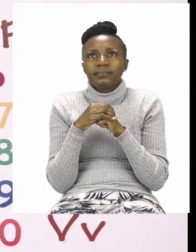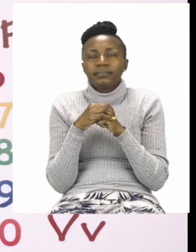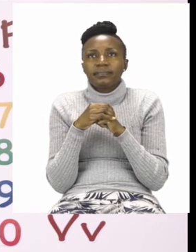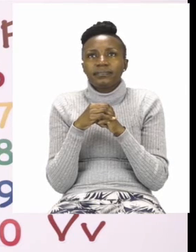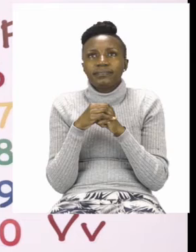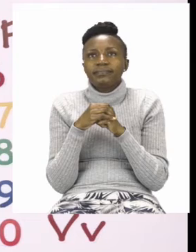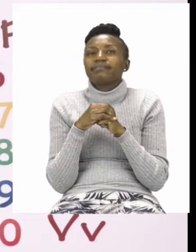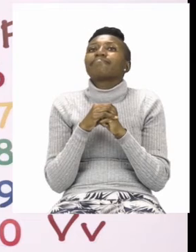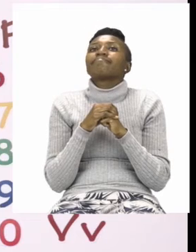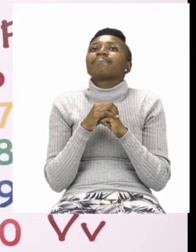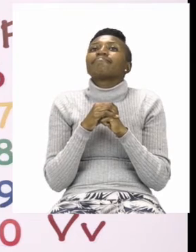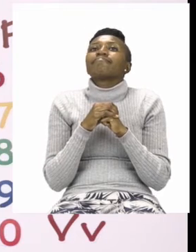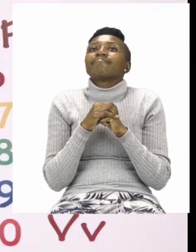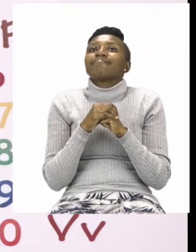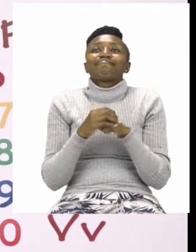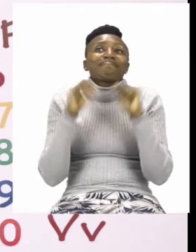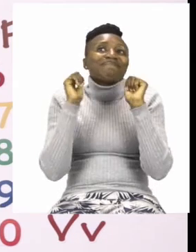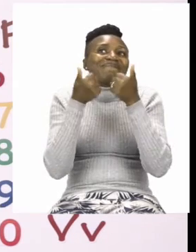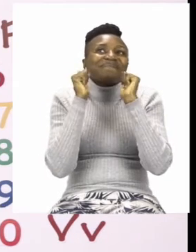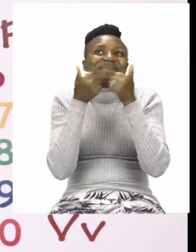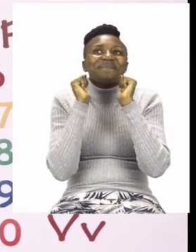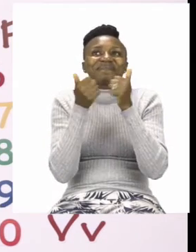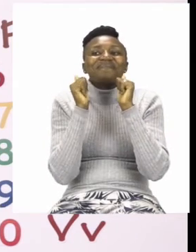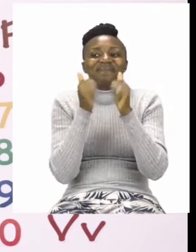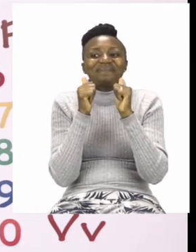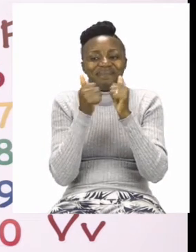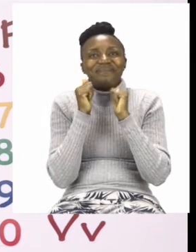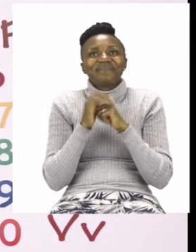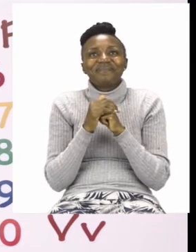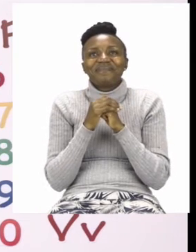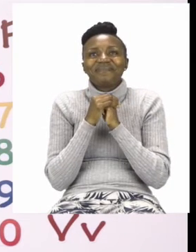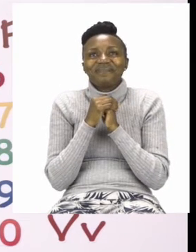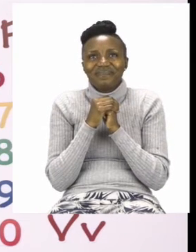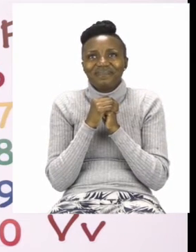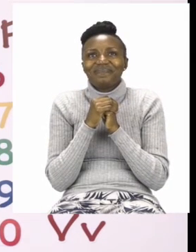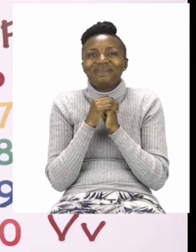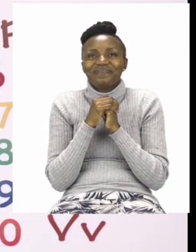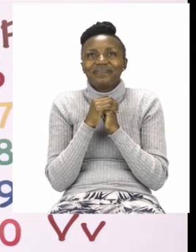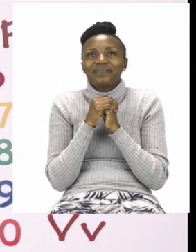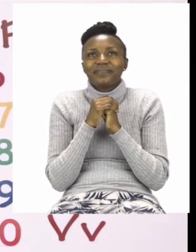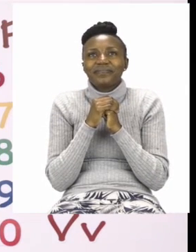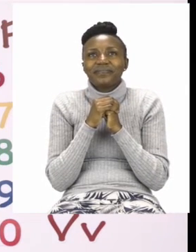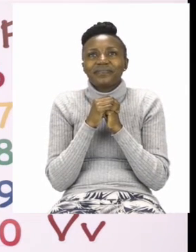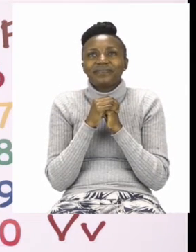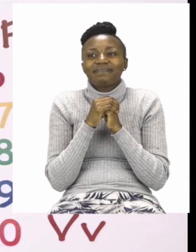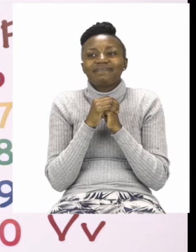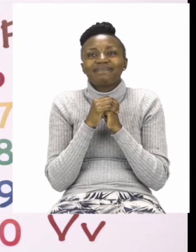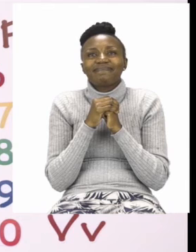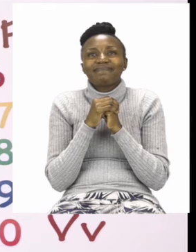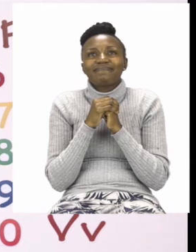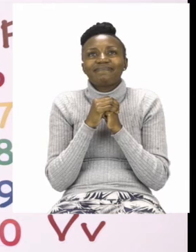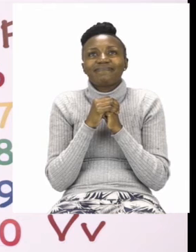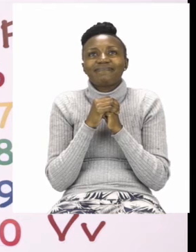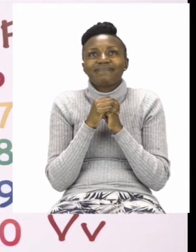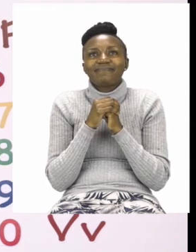down. Well done! If you managed to do it with me, good job! So I want you, if you're not